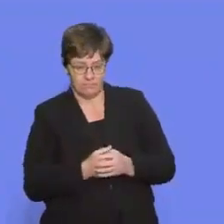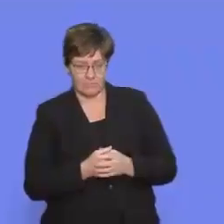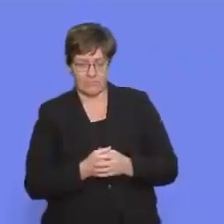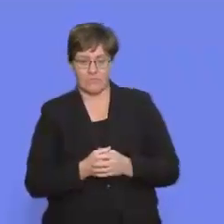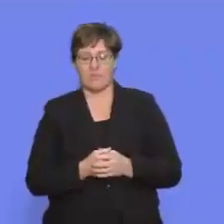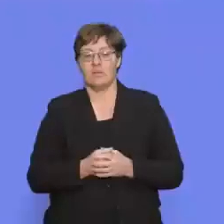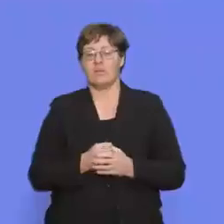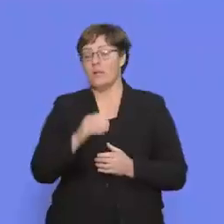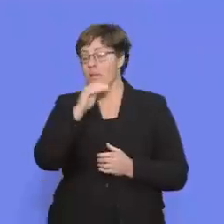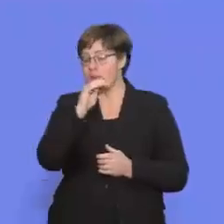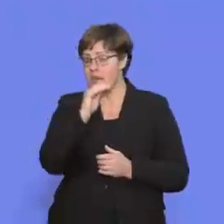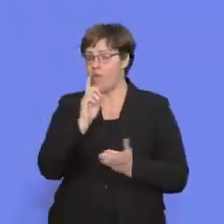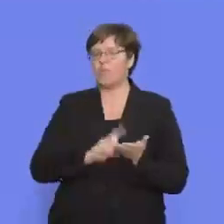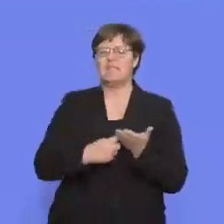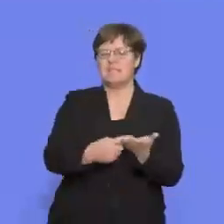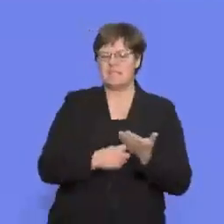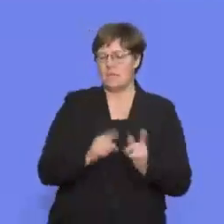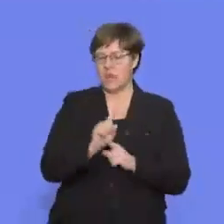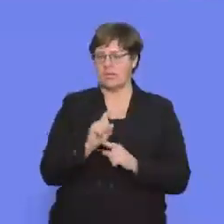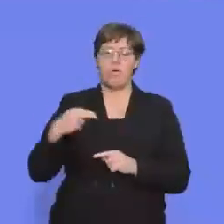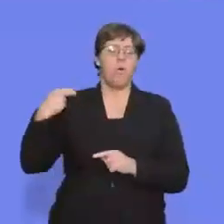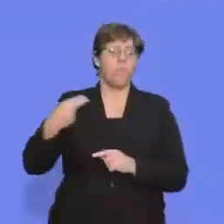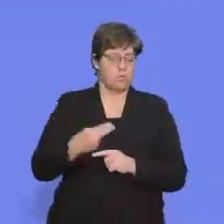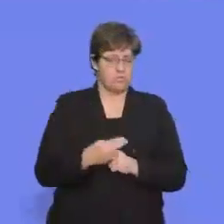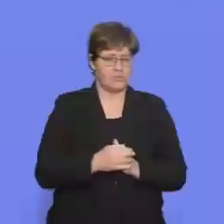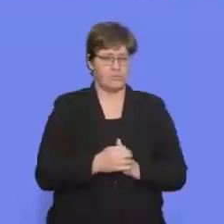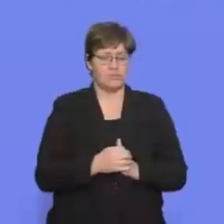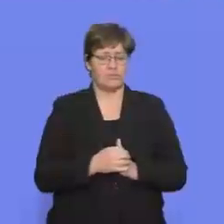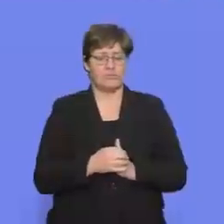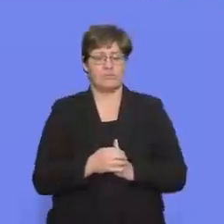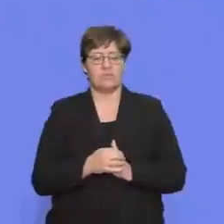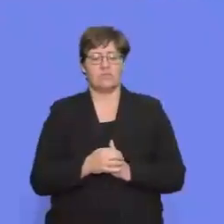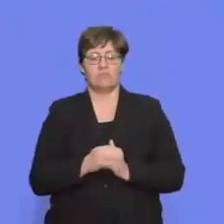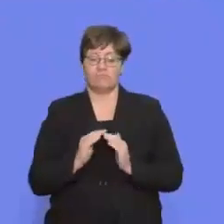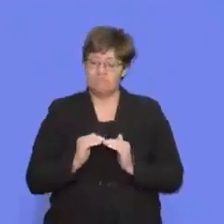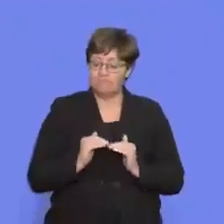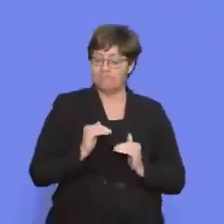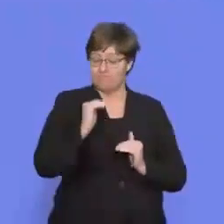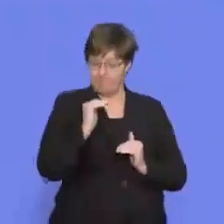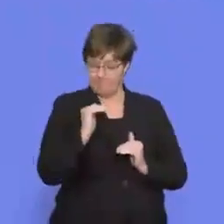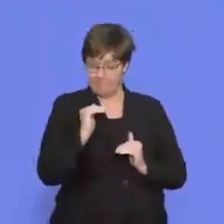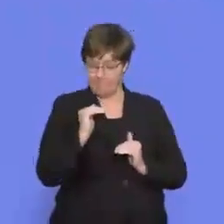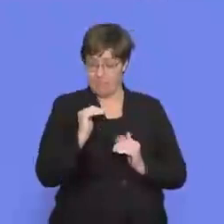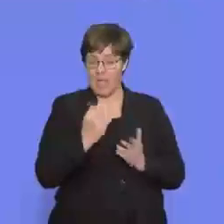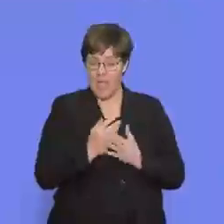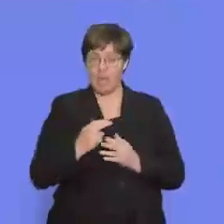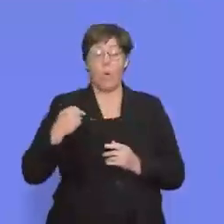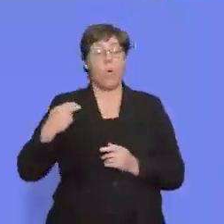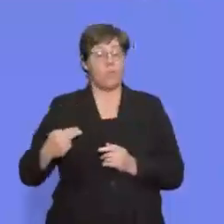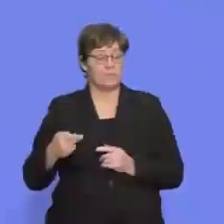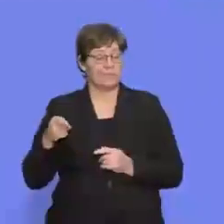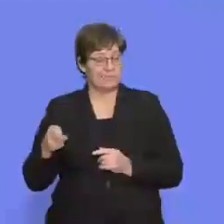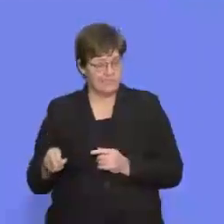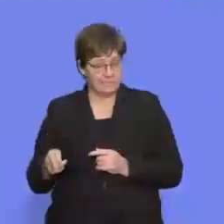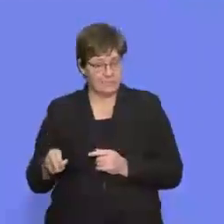talking about a hormone that will be increased and the hormone that will be